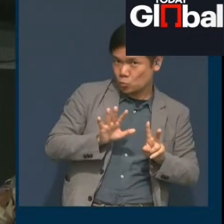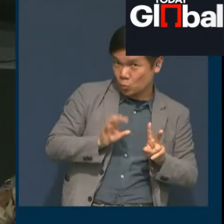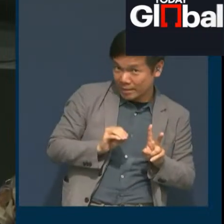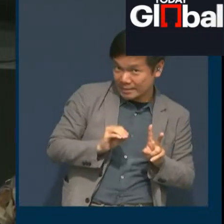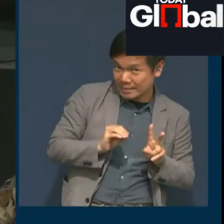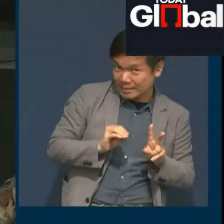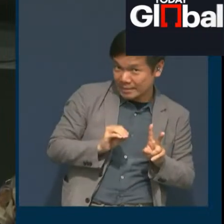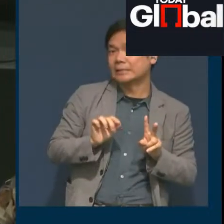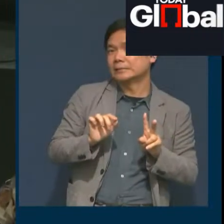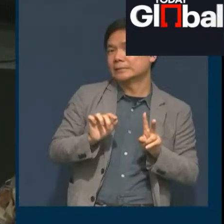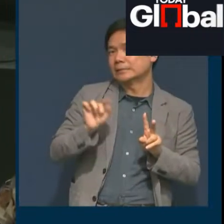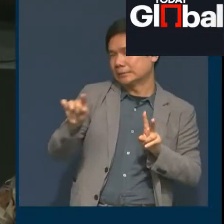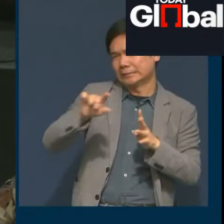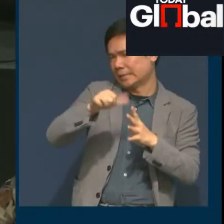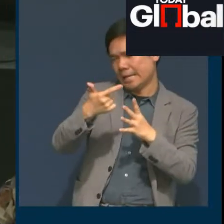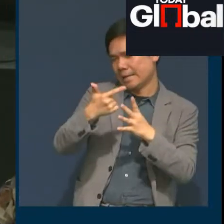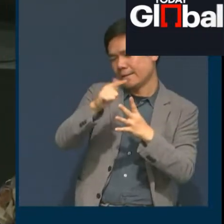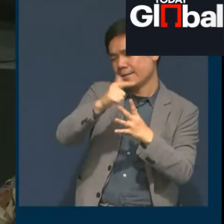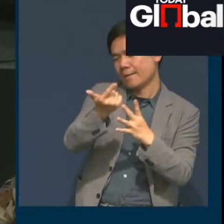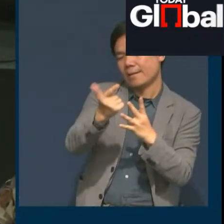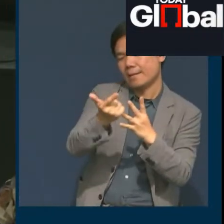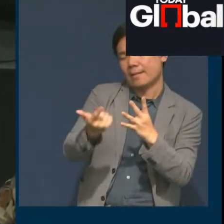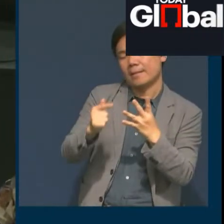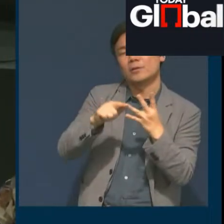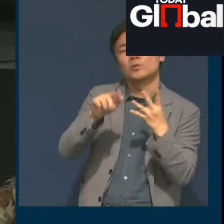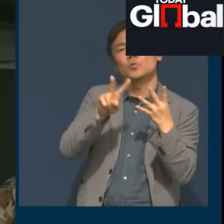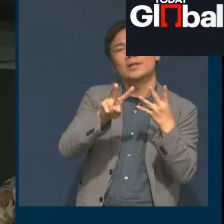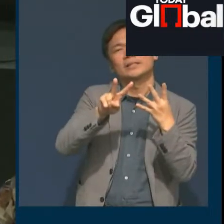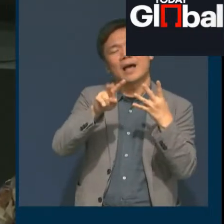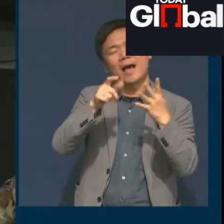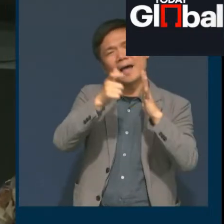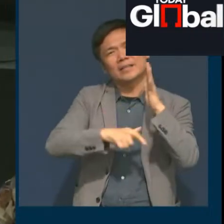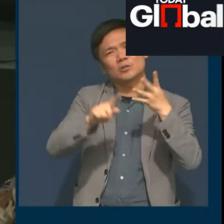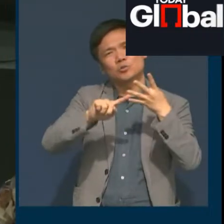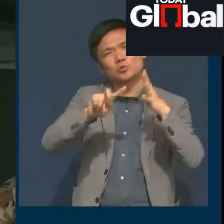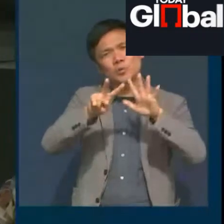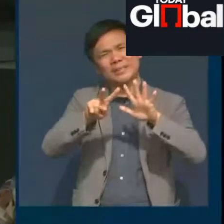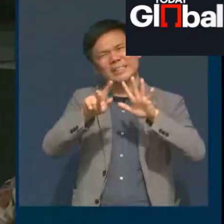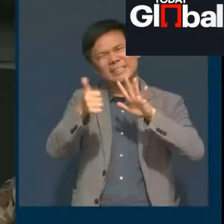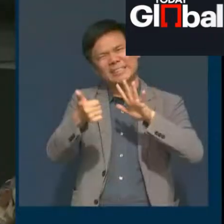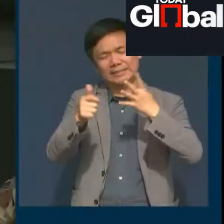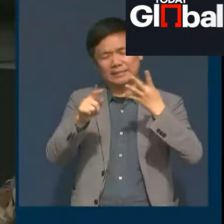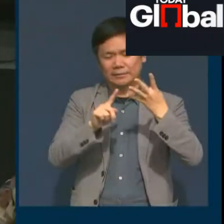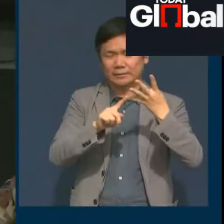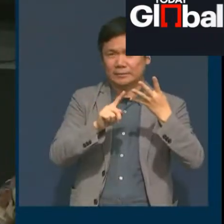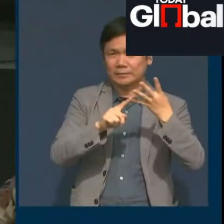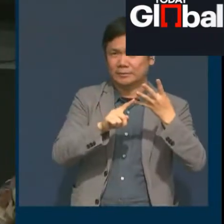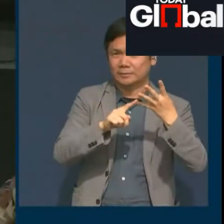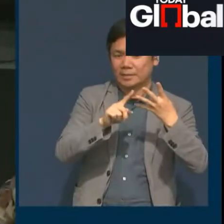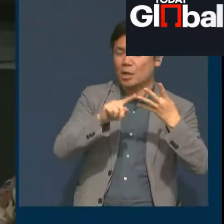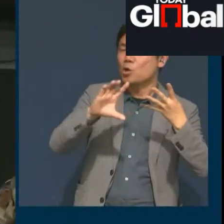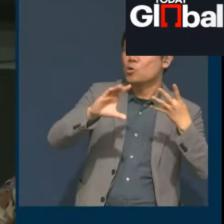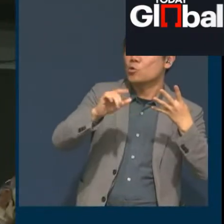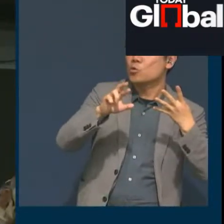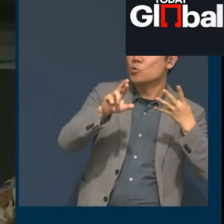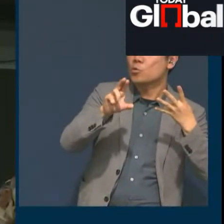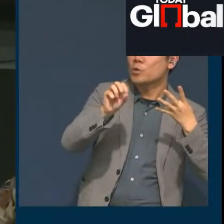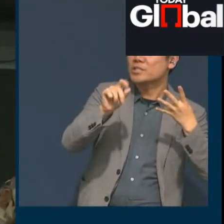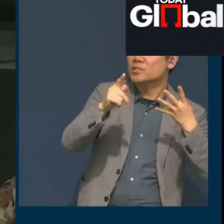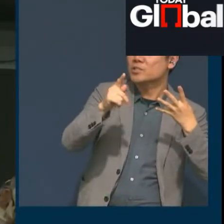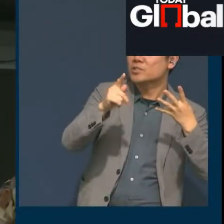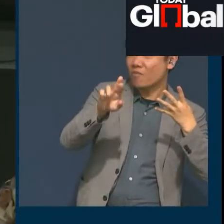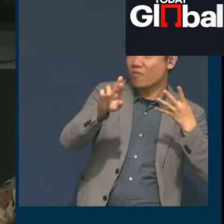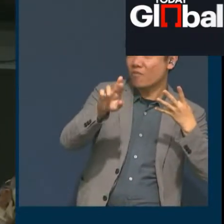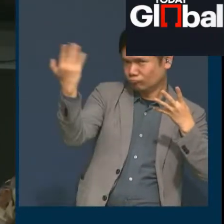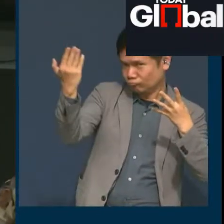and Articles 21, 26. It is Mr. Christopher Nuanoro, and